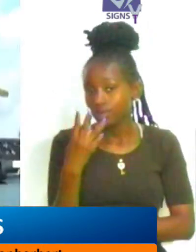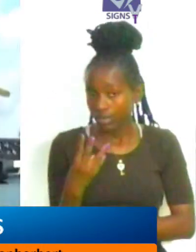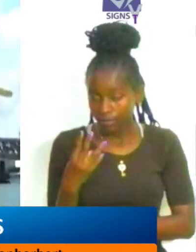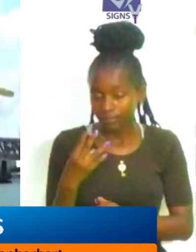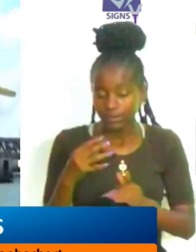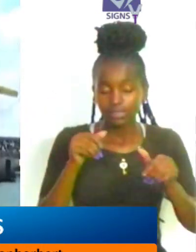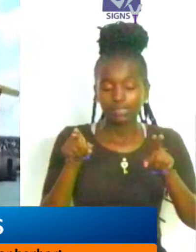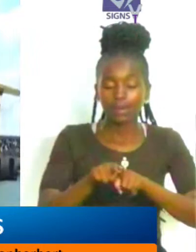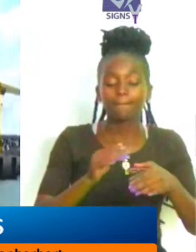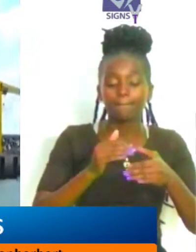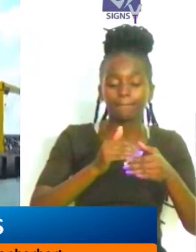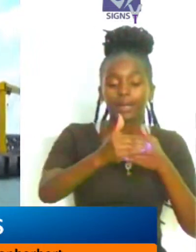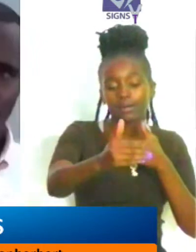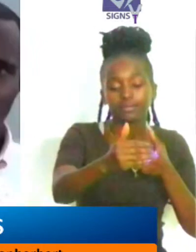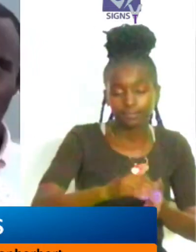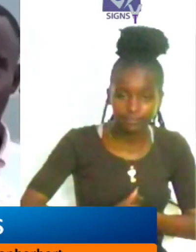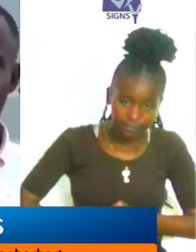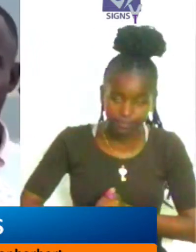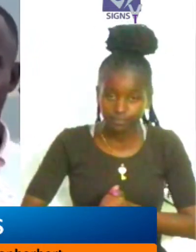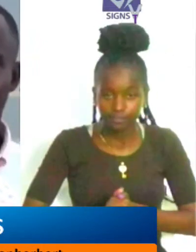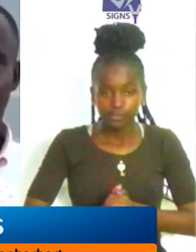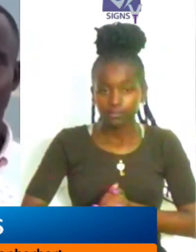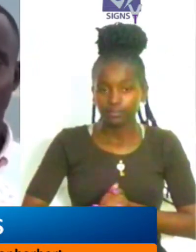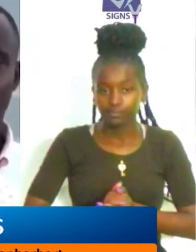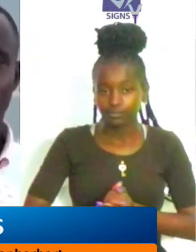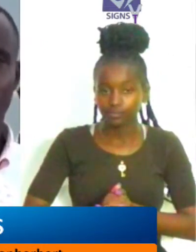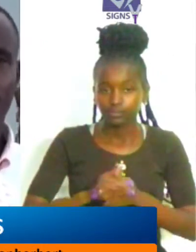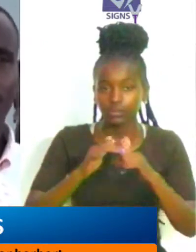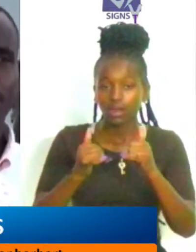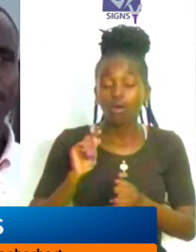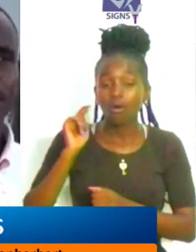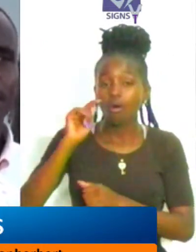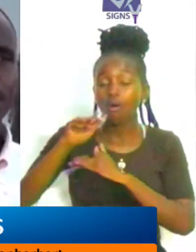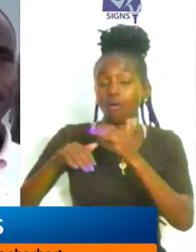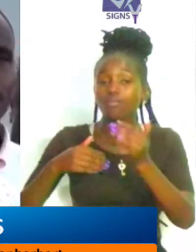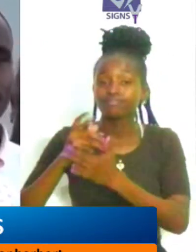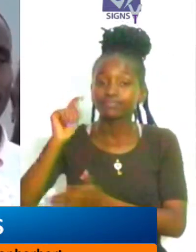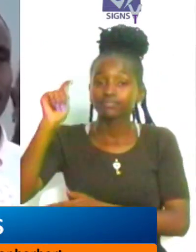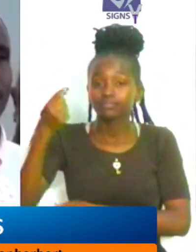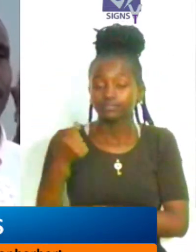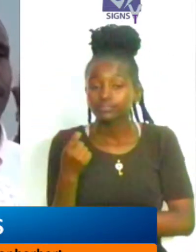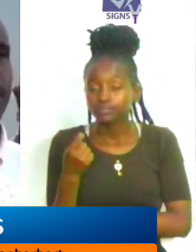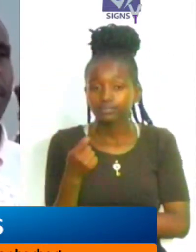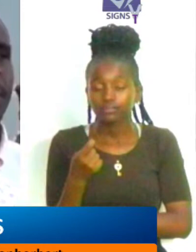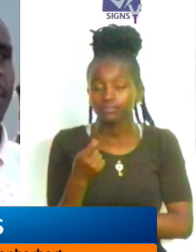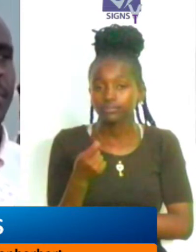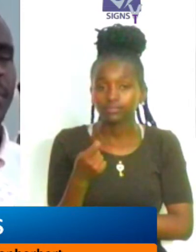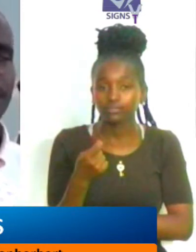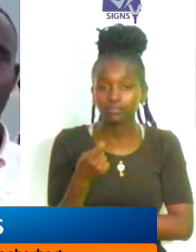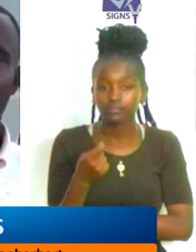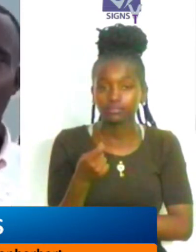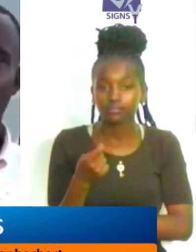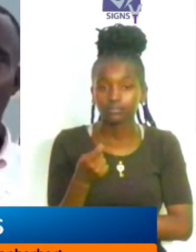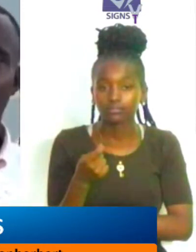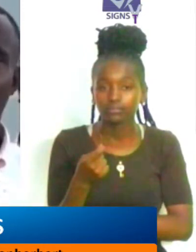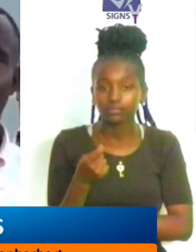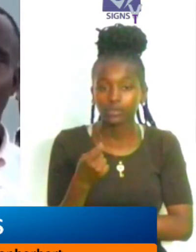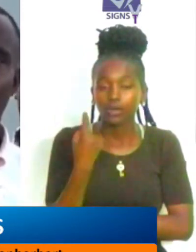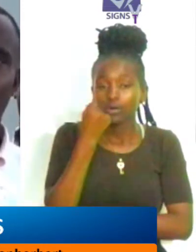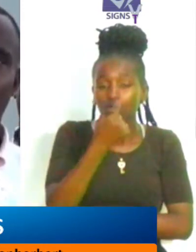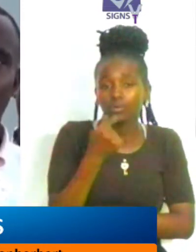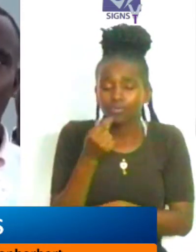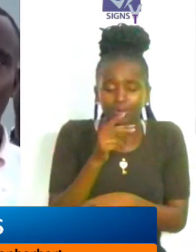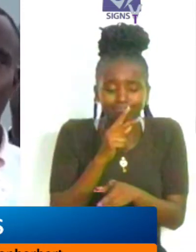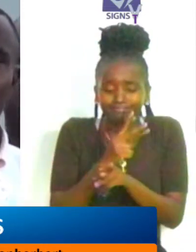forward. All those Kenyans, business people, investors who have been holding US dollars